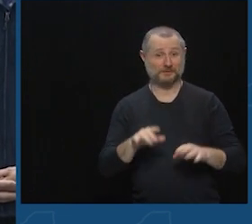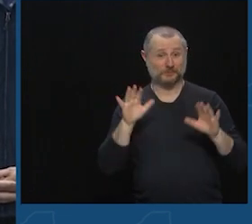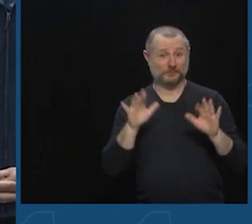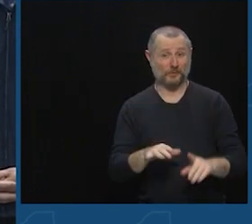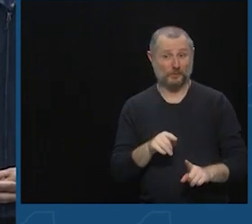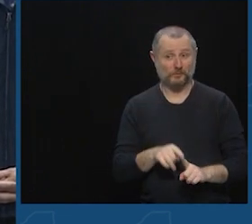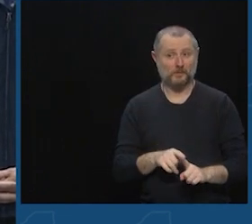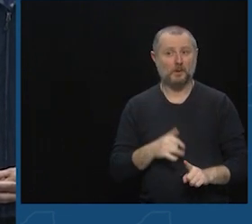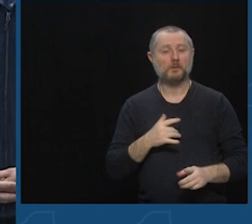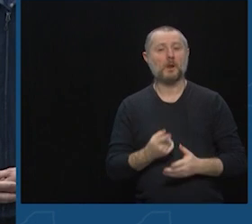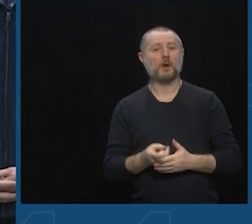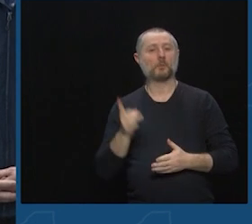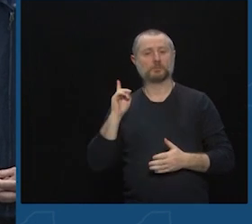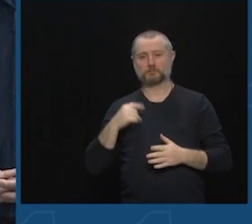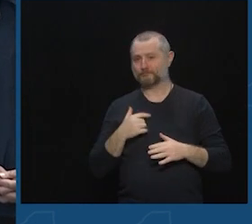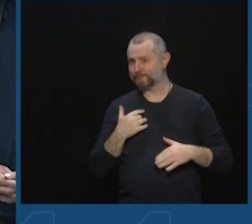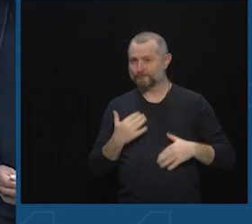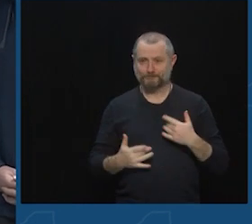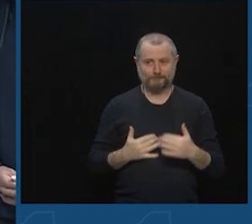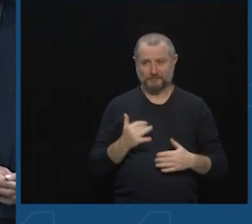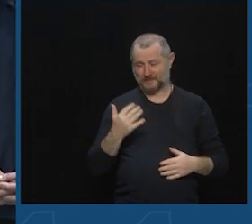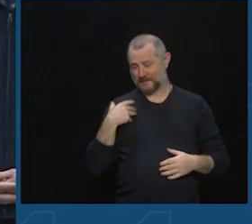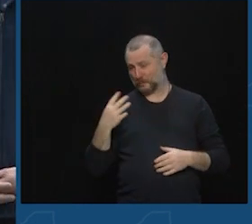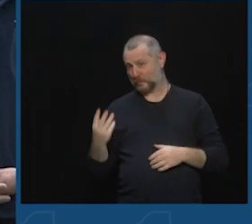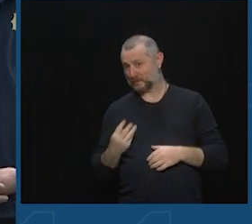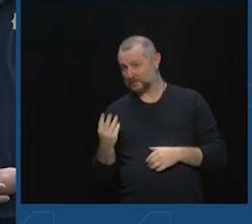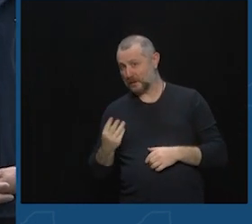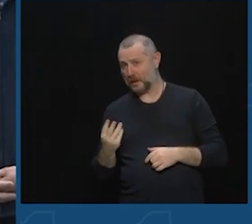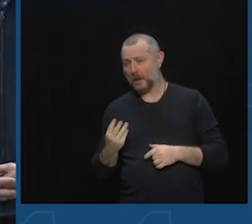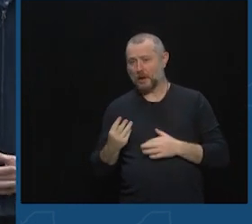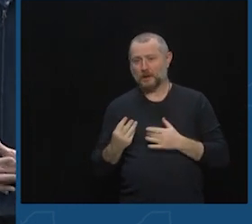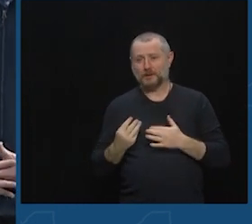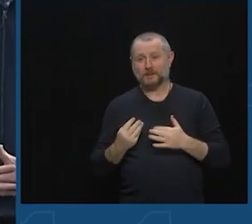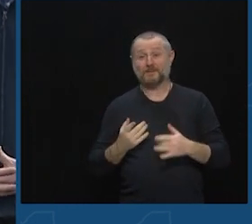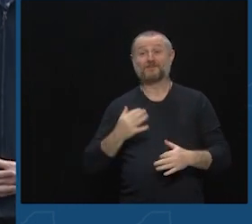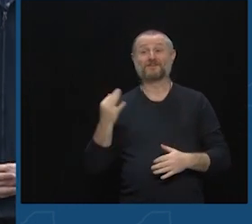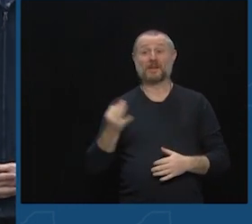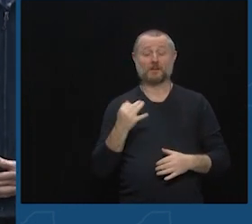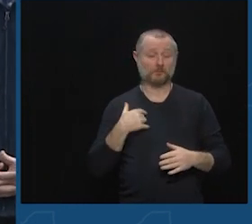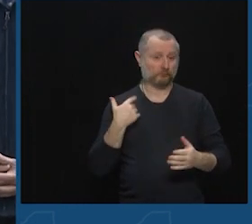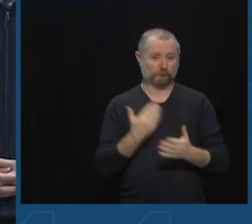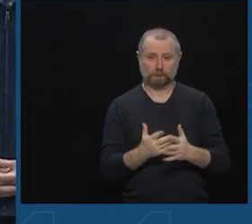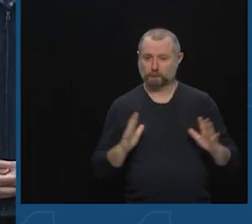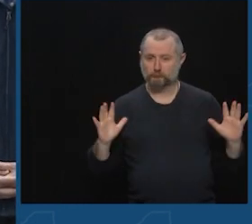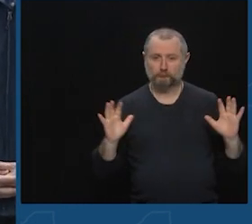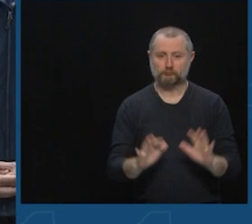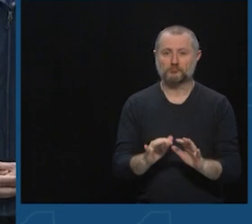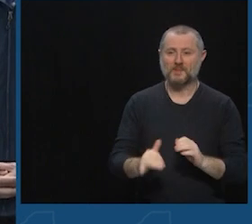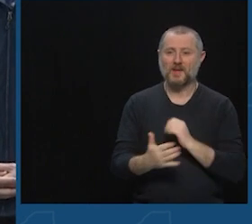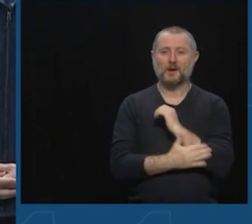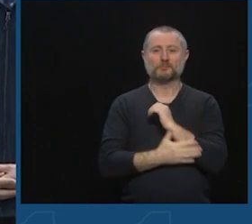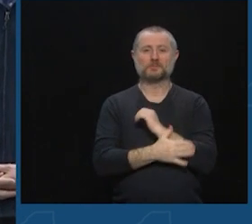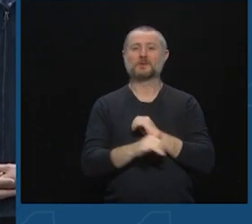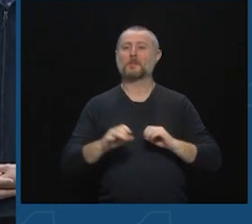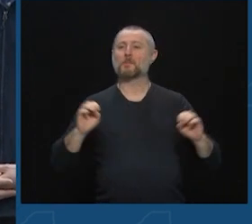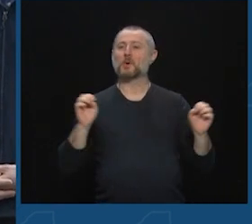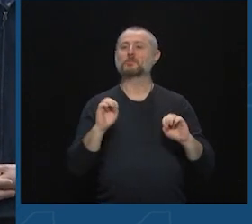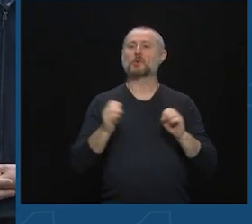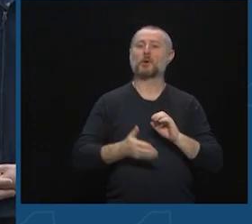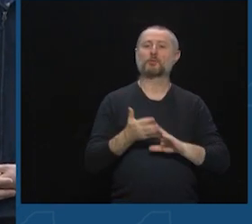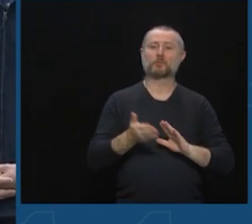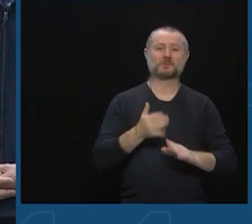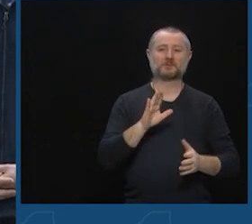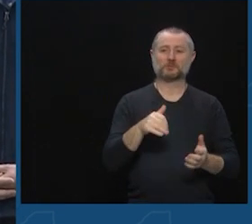5 or 6 days ago. On Friday morning, we embedded here at the County Emergency Operations Center, where our team has been